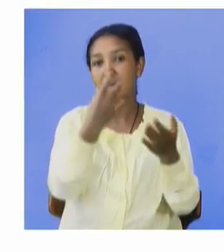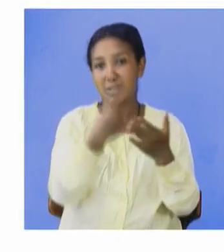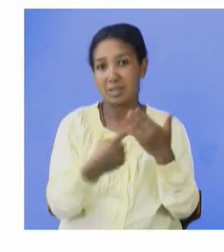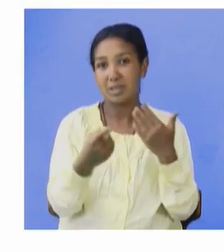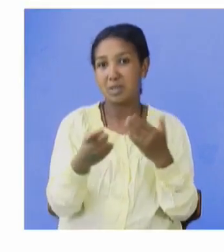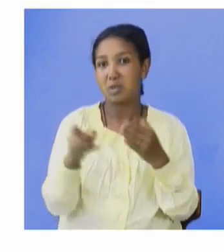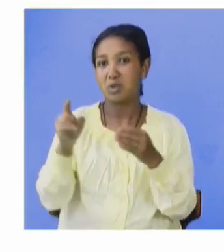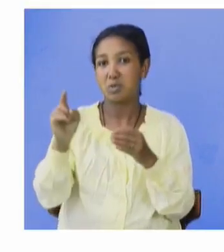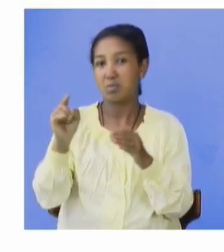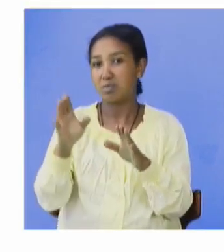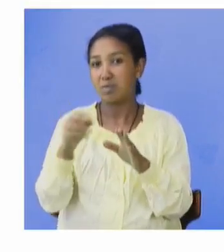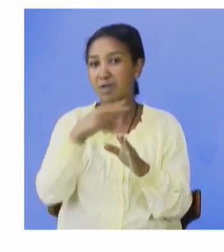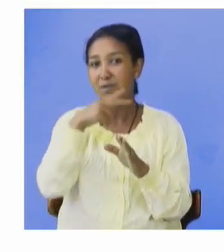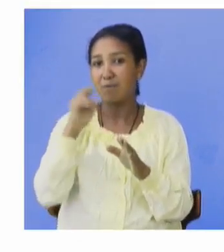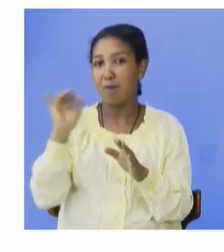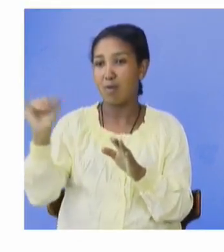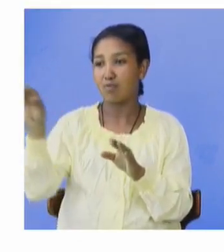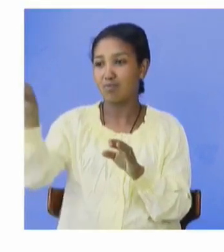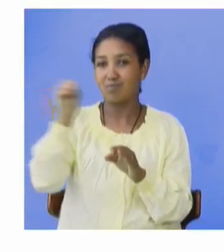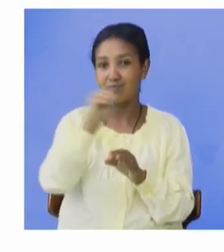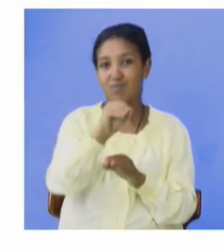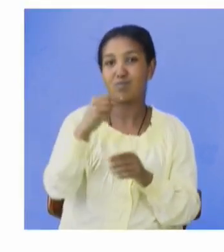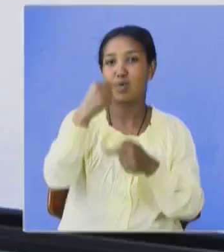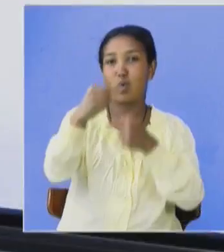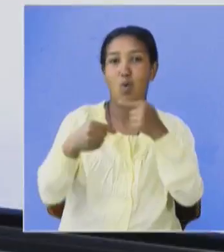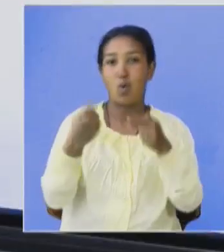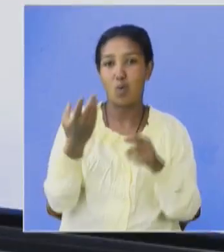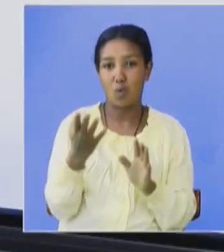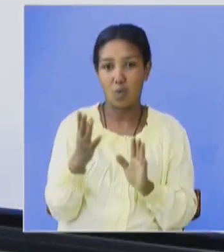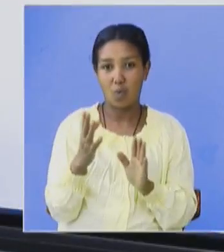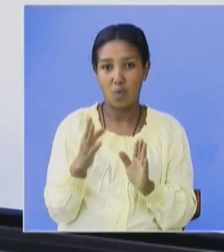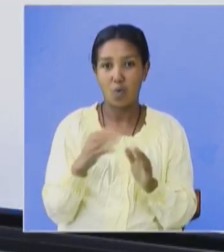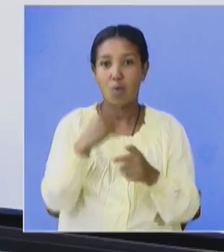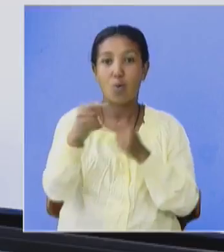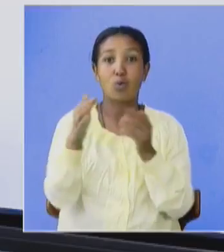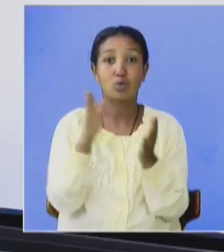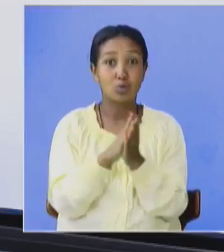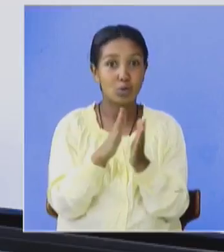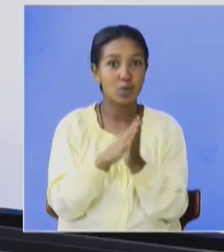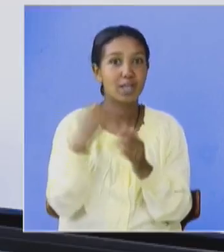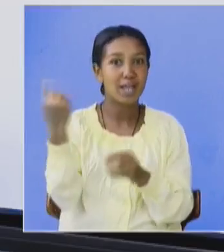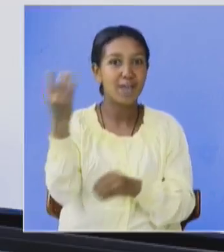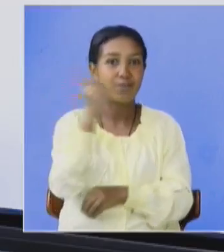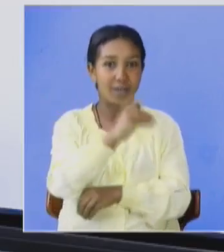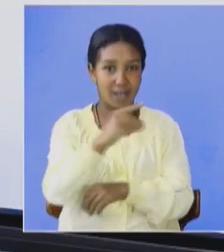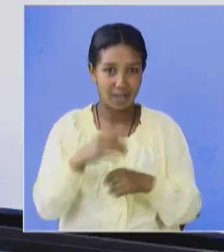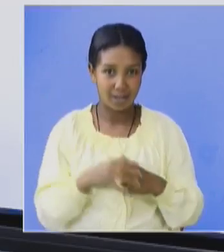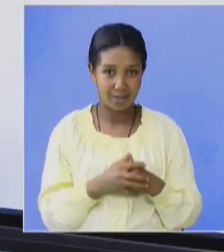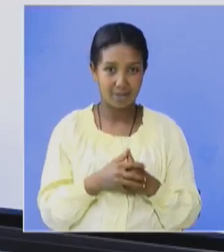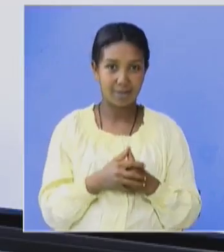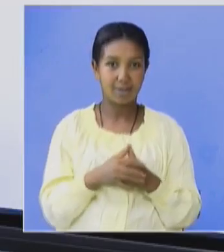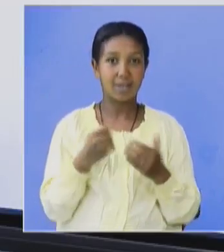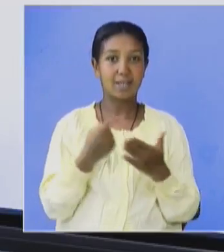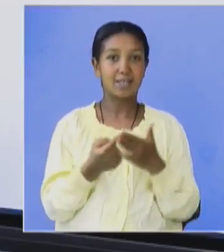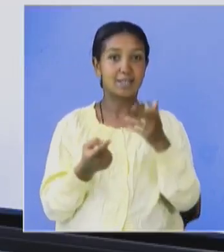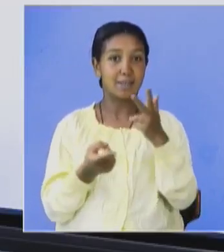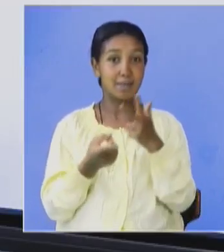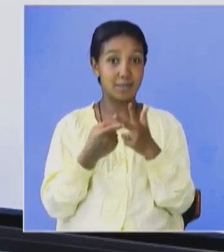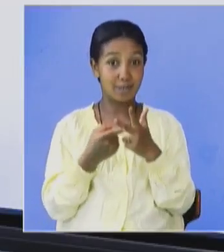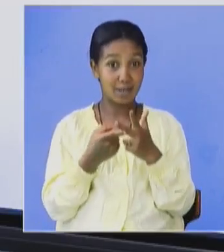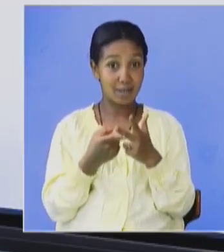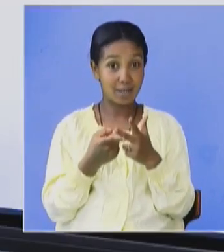easily we can take the verb. They go to school every day. Here is question number